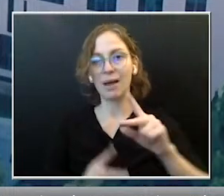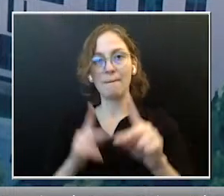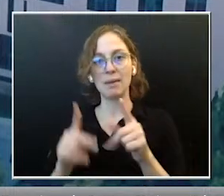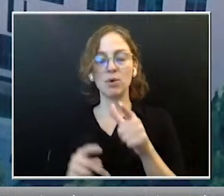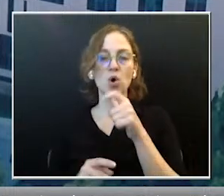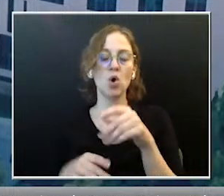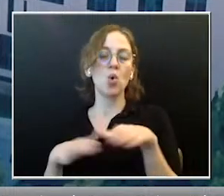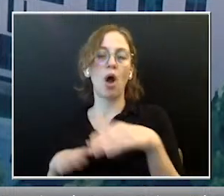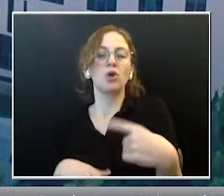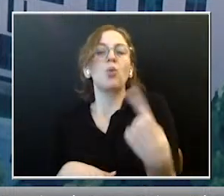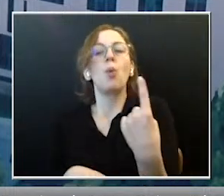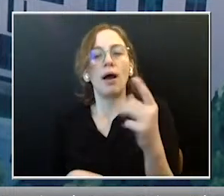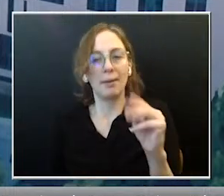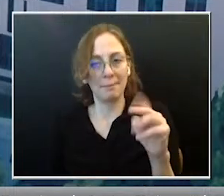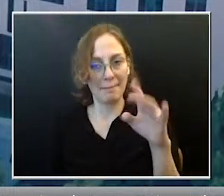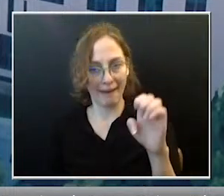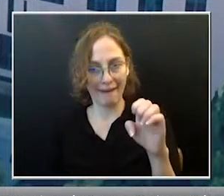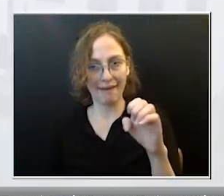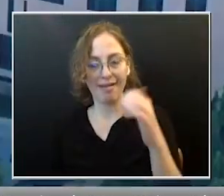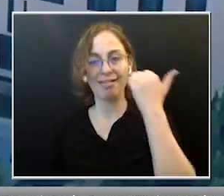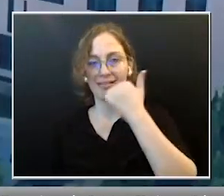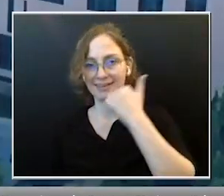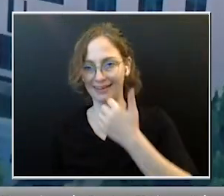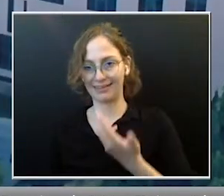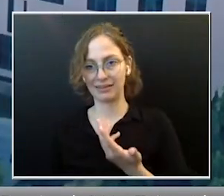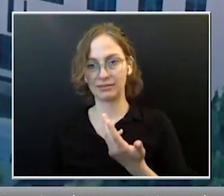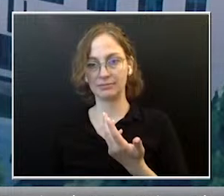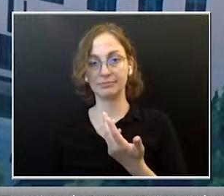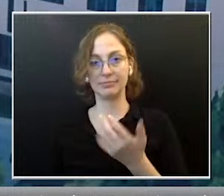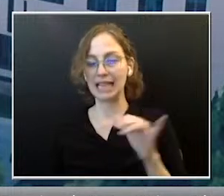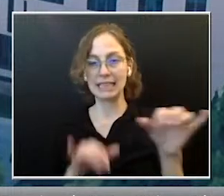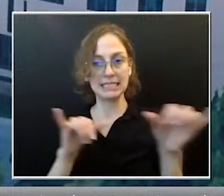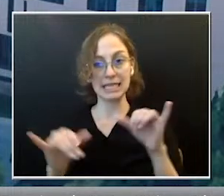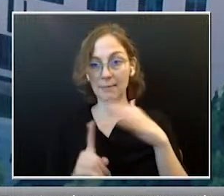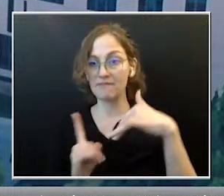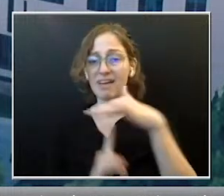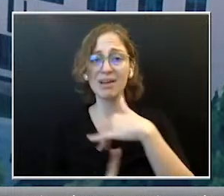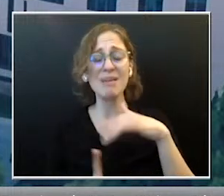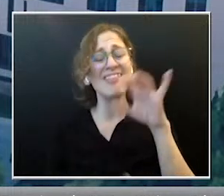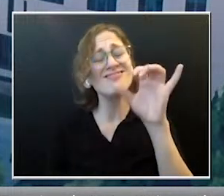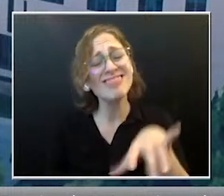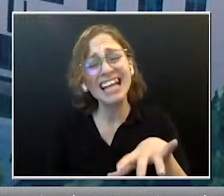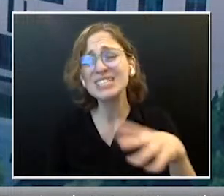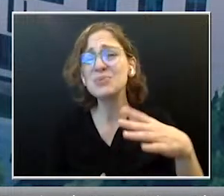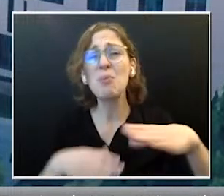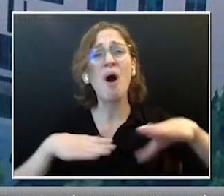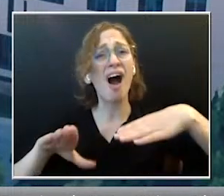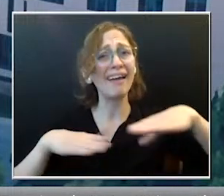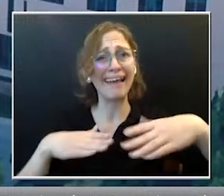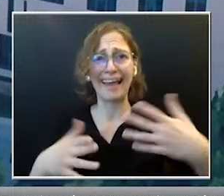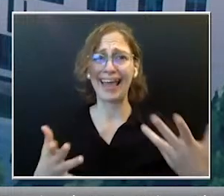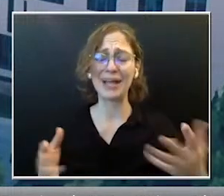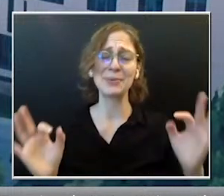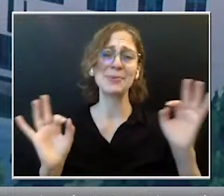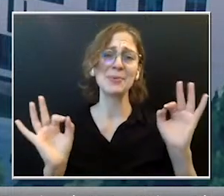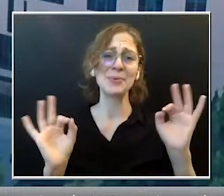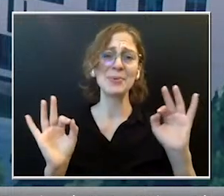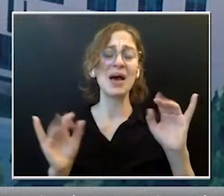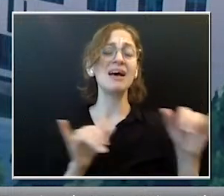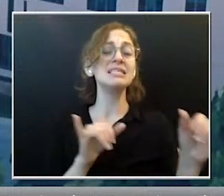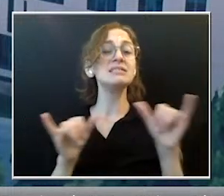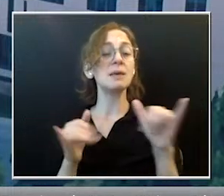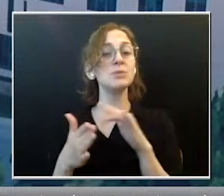So that's just walking. And this same study that showed men had less cardiovascular